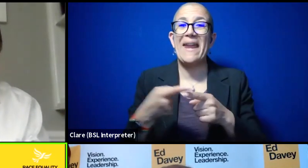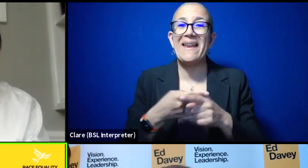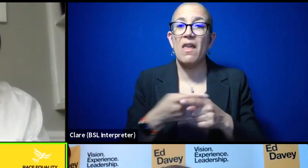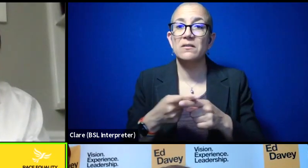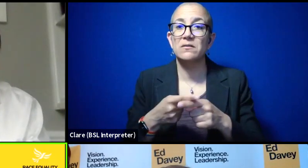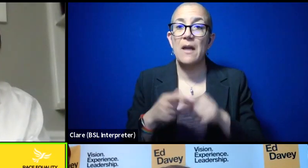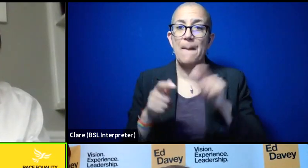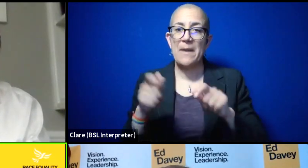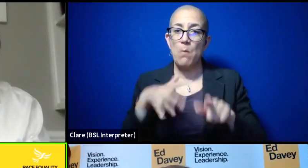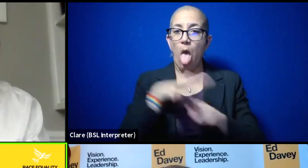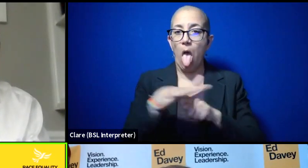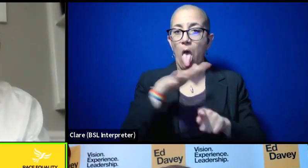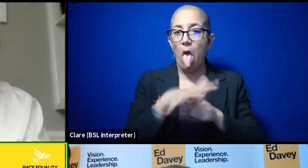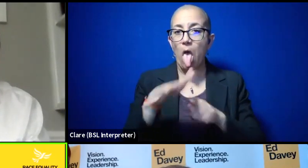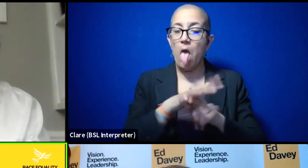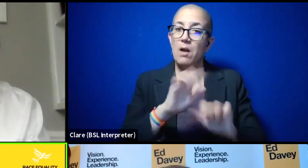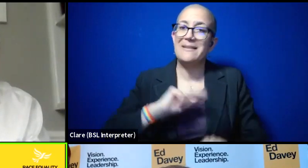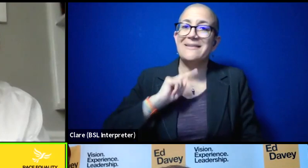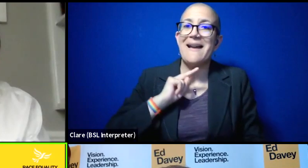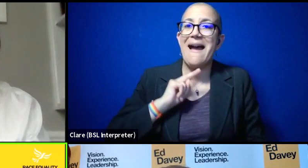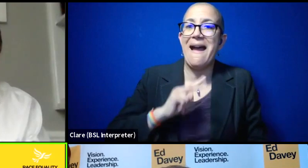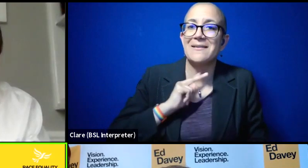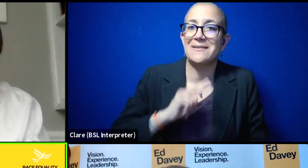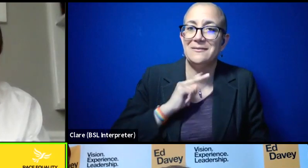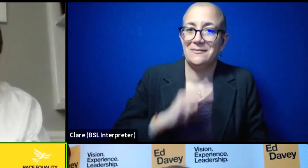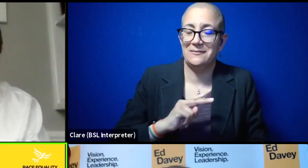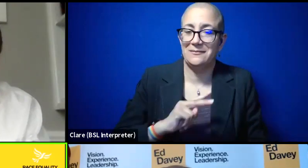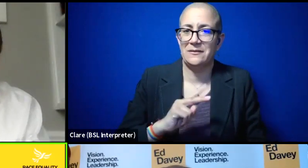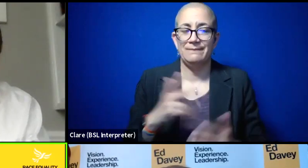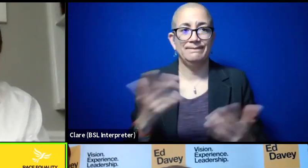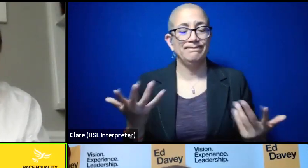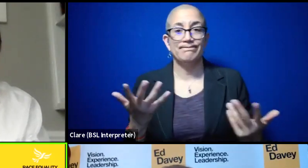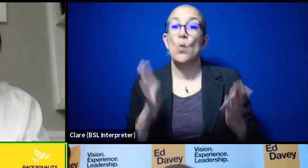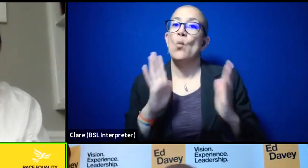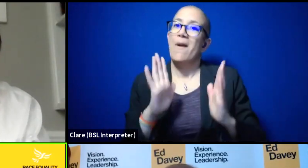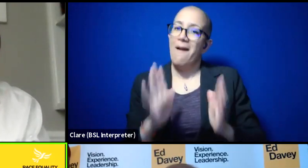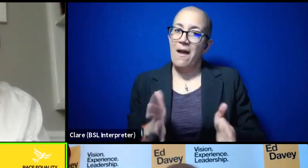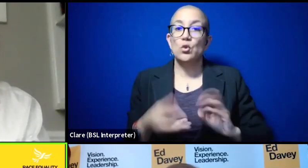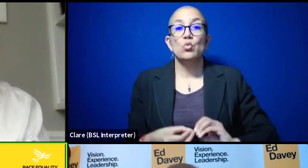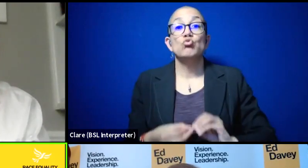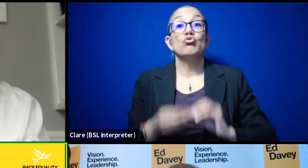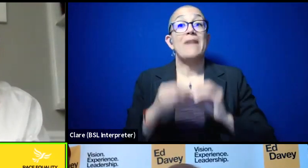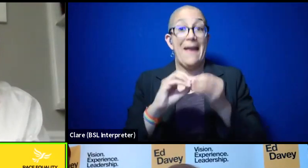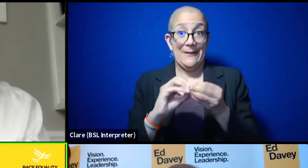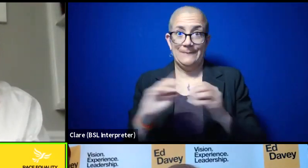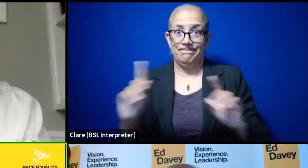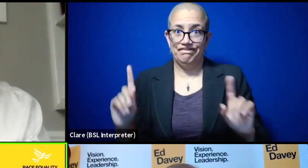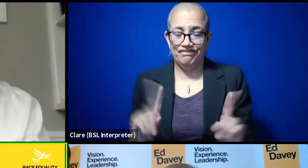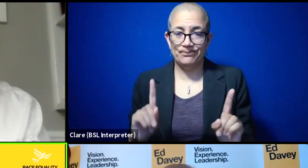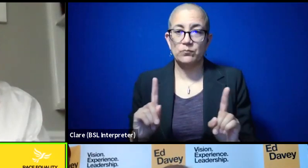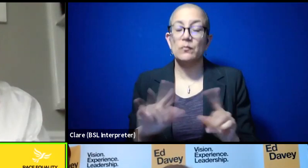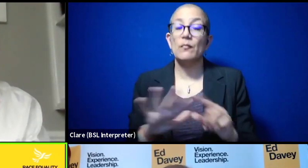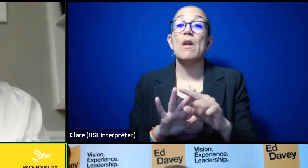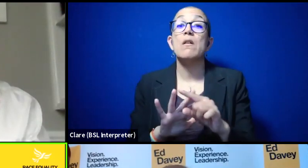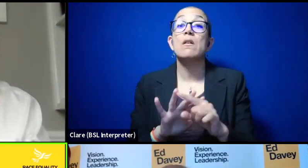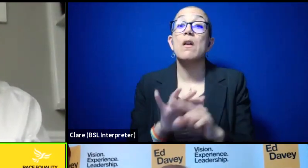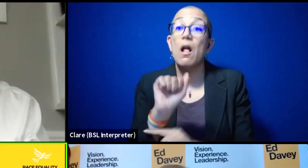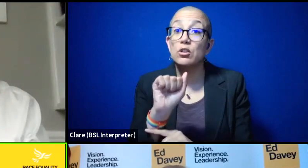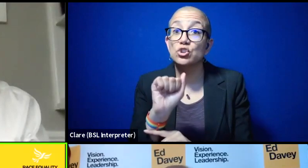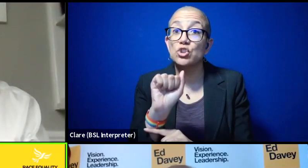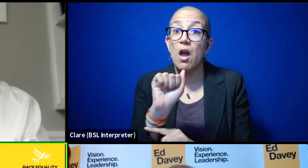making fun of his accent. And we had to create a culture within